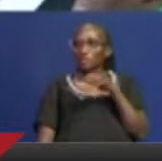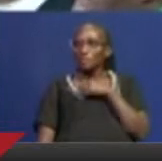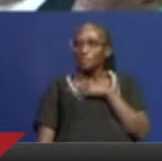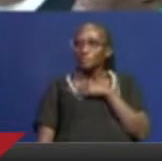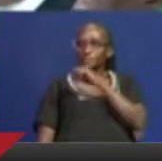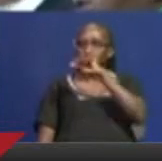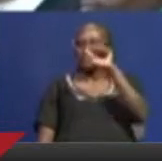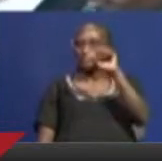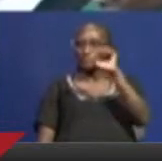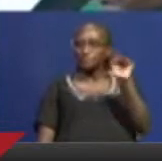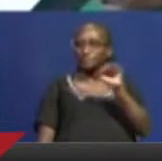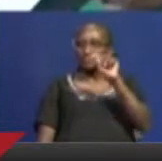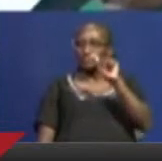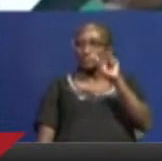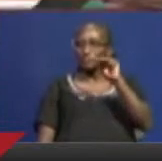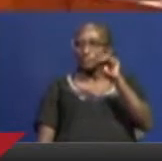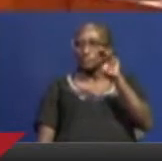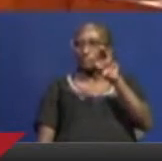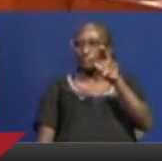Kapenguria Samuel Moroto.